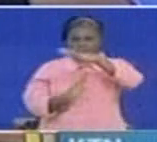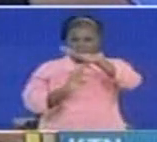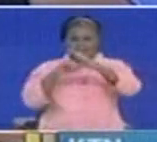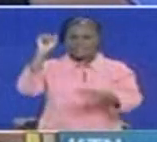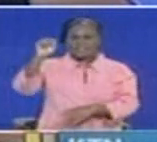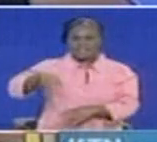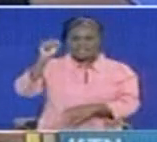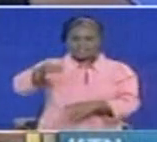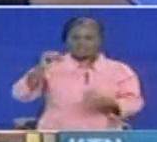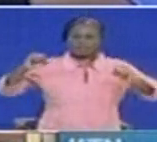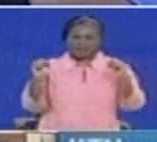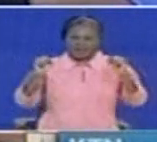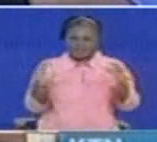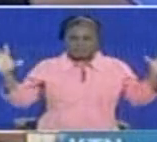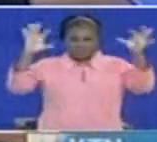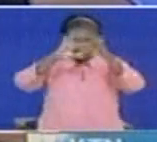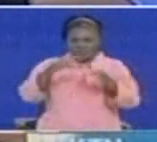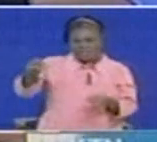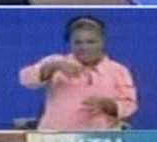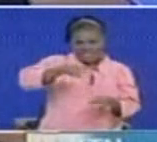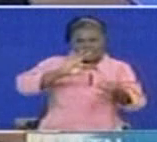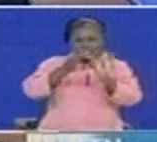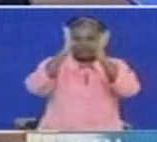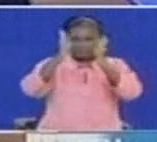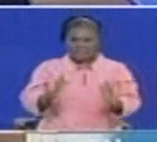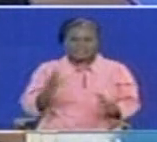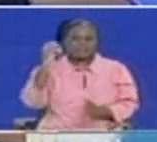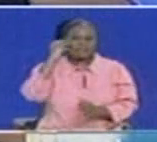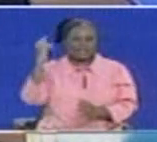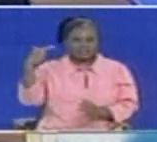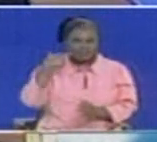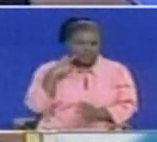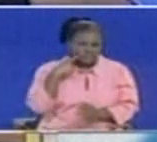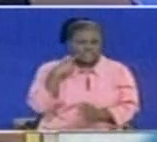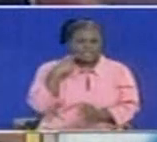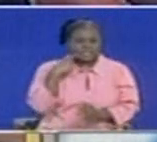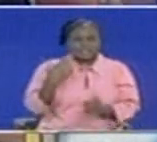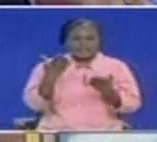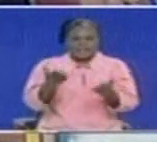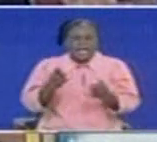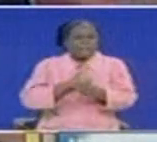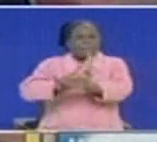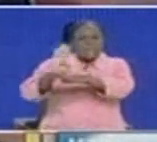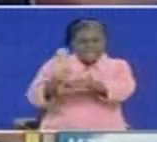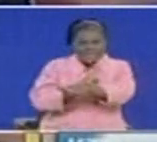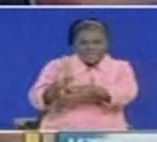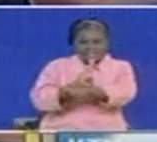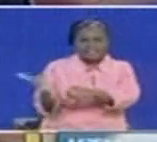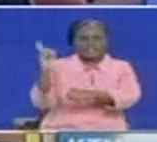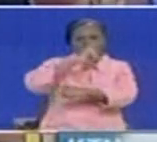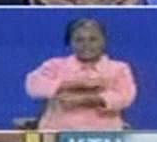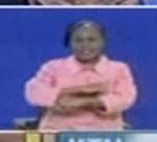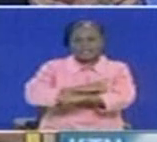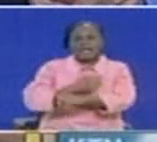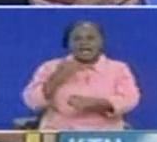we're very glad you could join us. Our sign language interpreter this evening is Meresha Owiti. And it's been a busy news day, hasn't it?